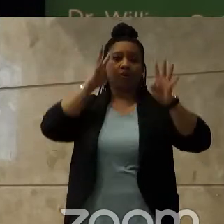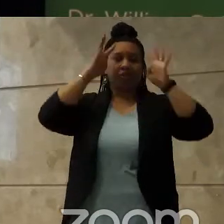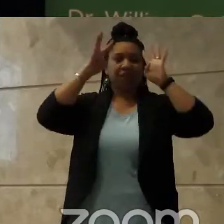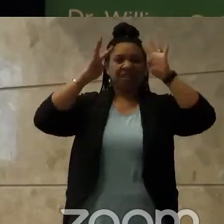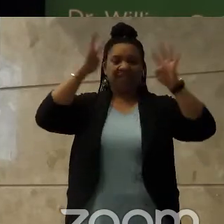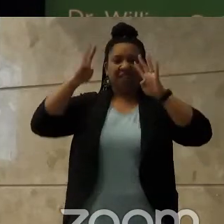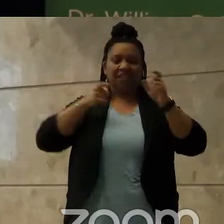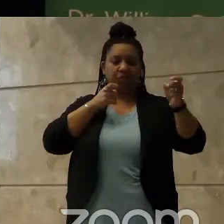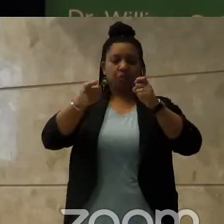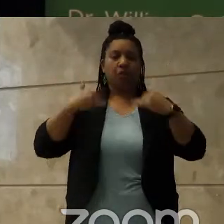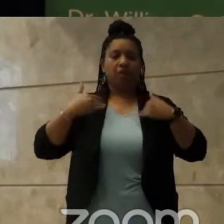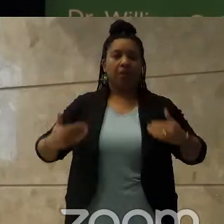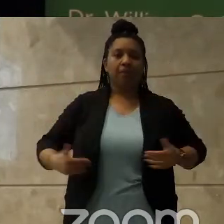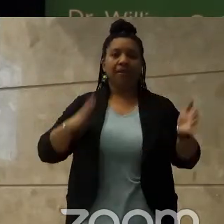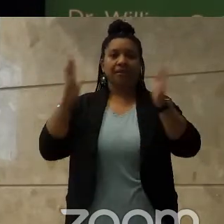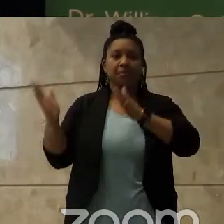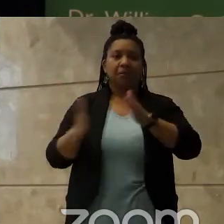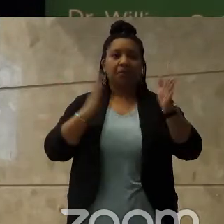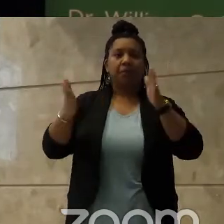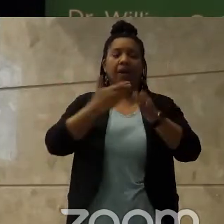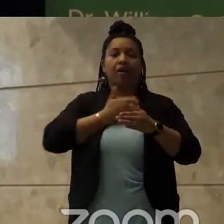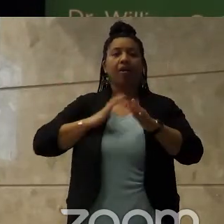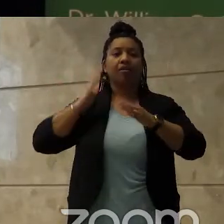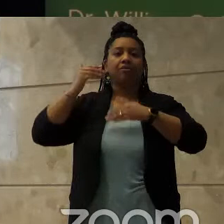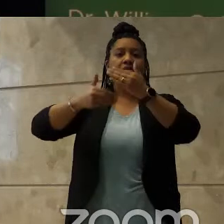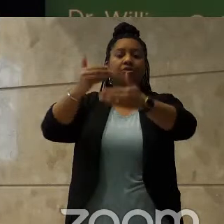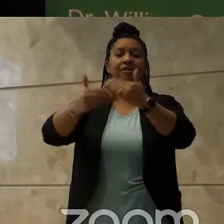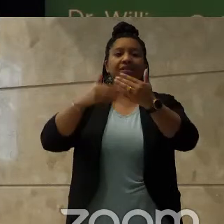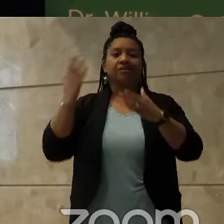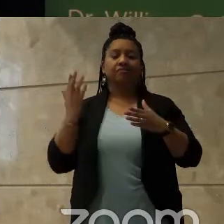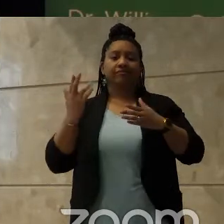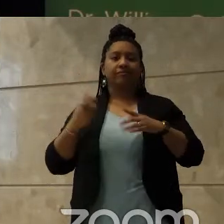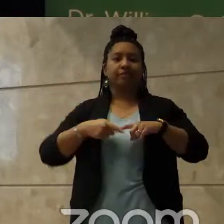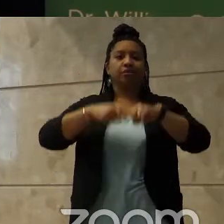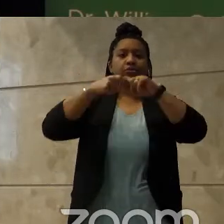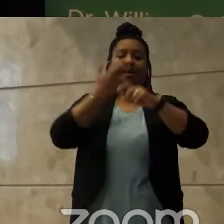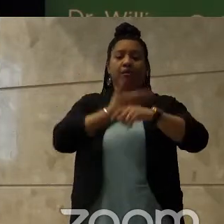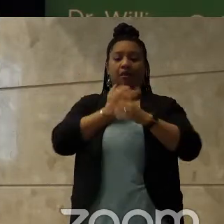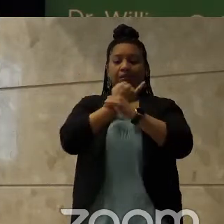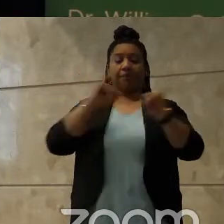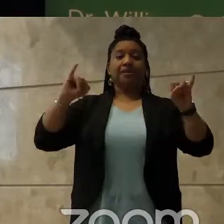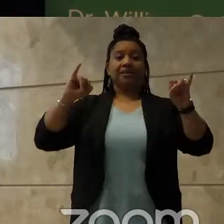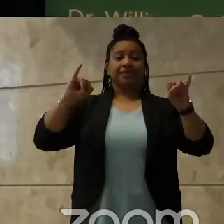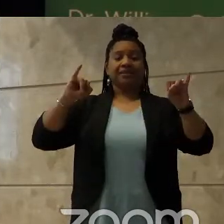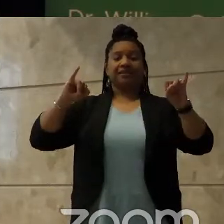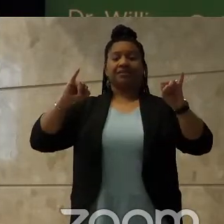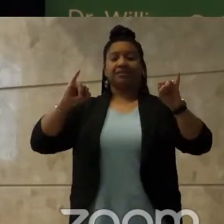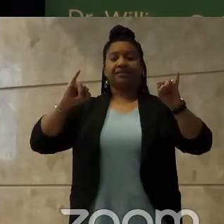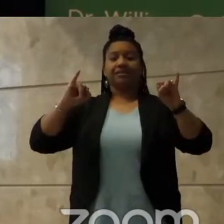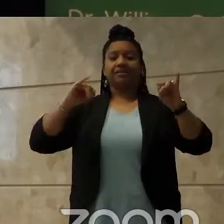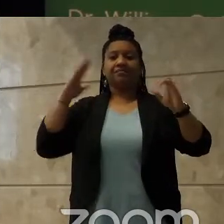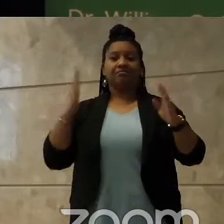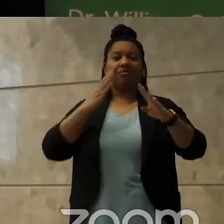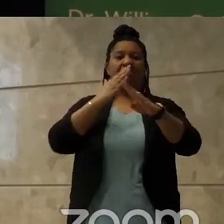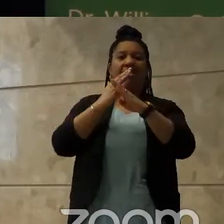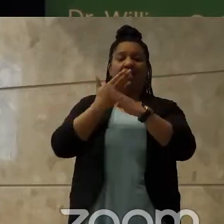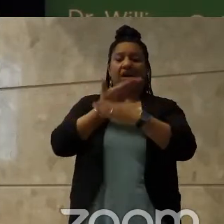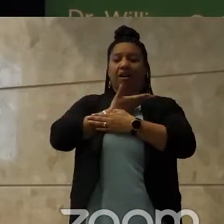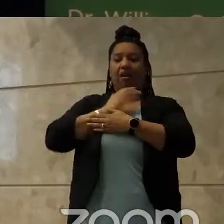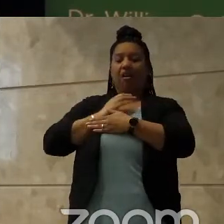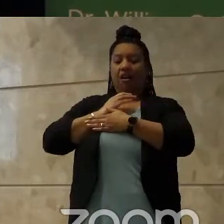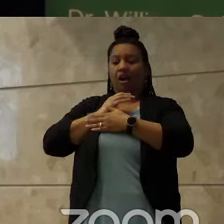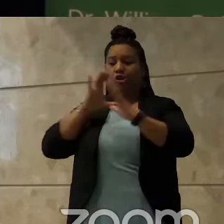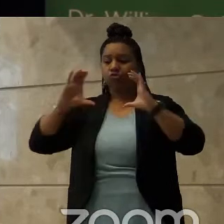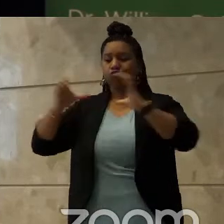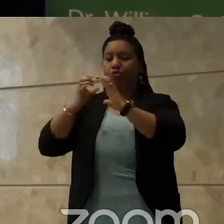bodies, prepare our peonage, disrupt our interdependence, obstruct our communal